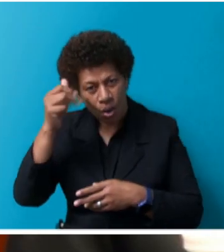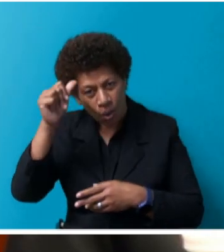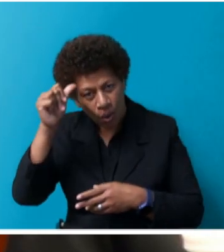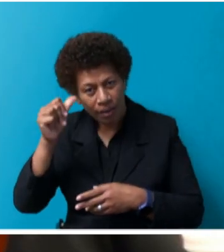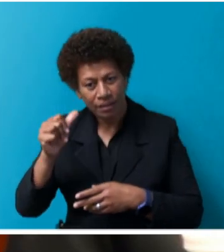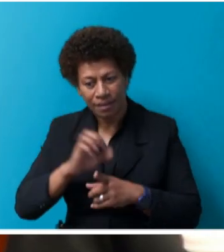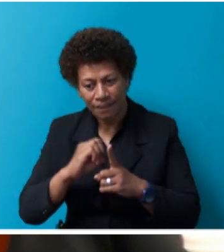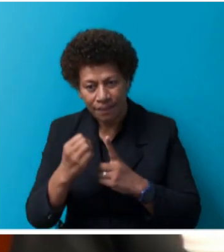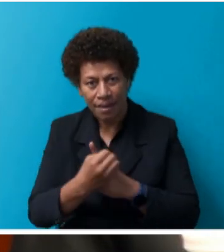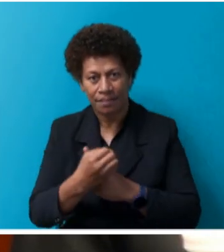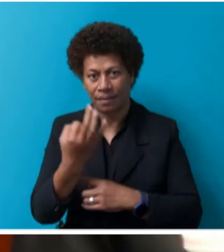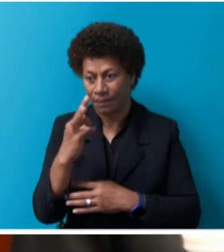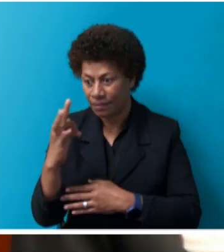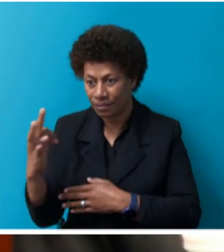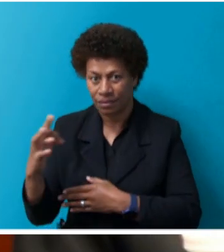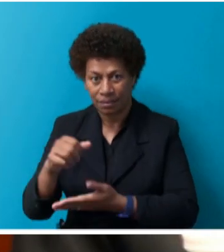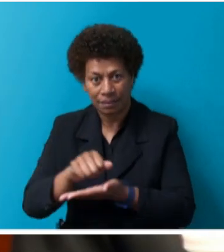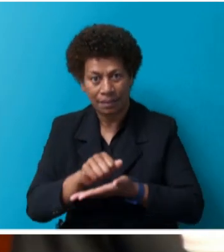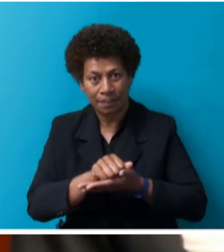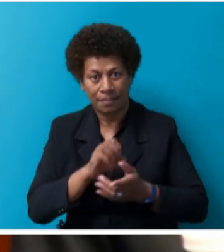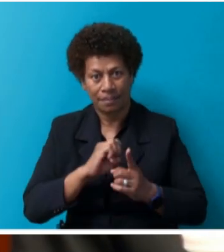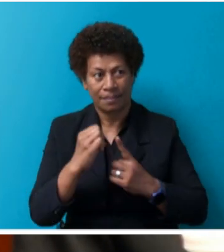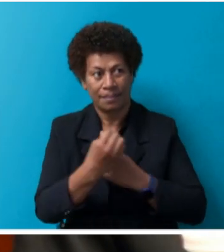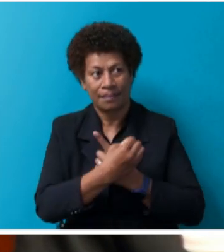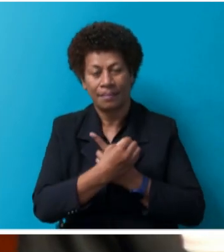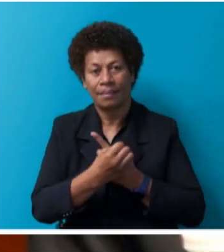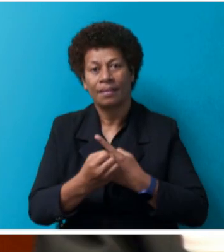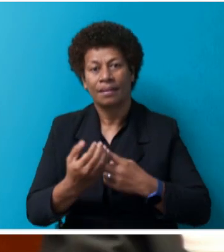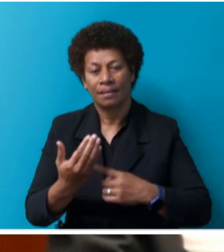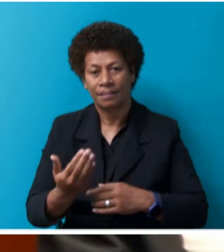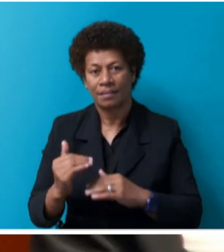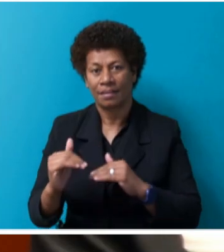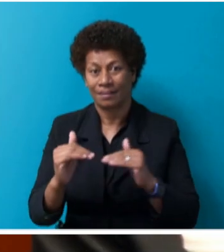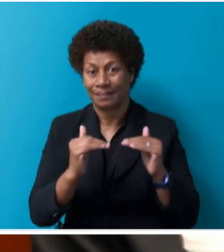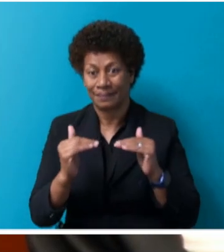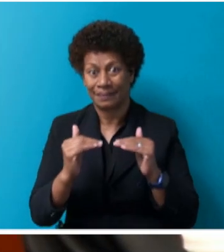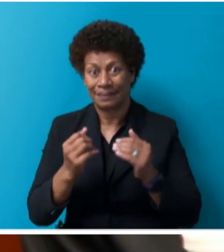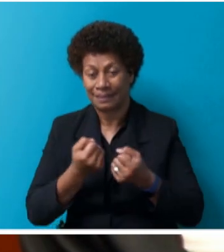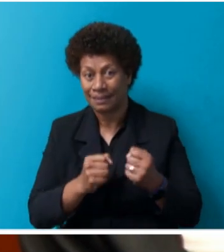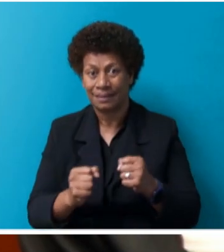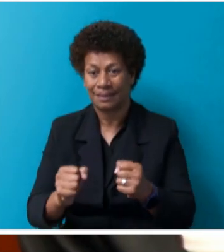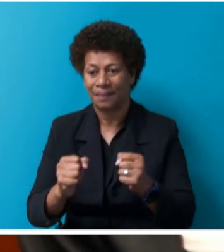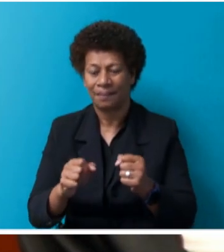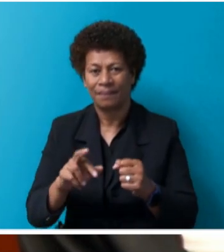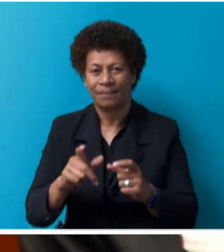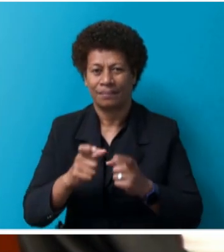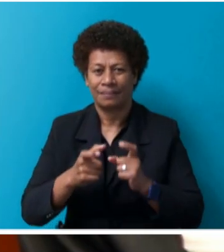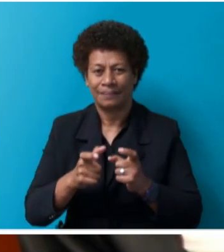conservation, playing a critical role in preserving ecosystems and addressing the climate